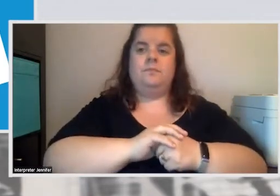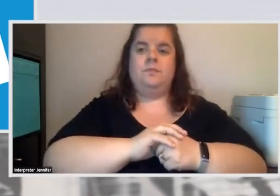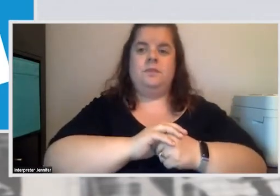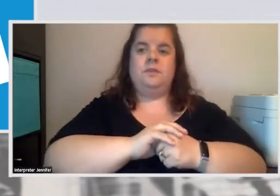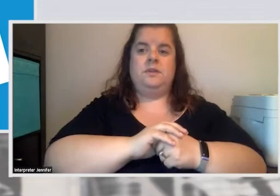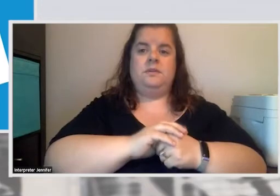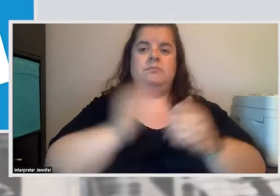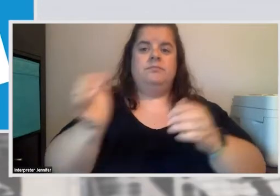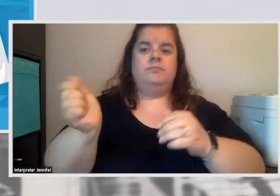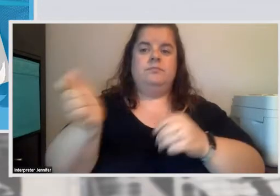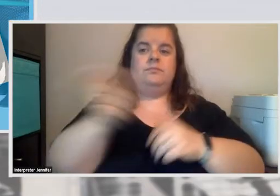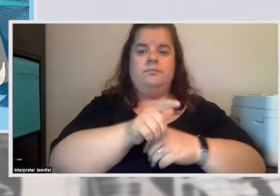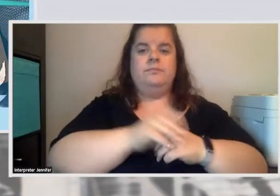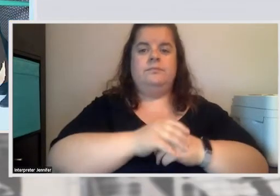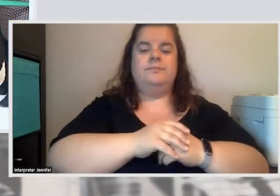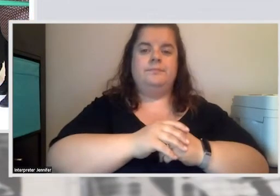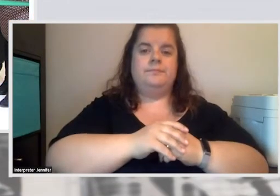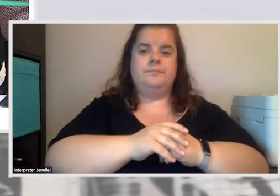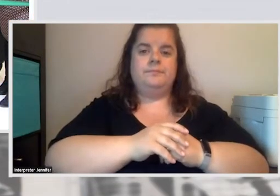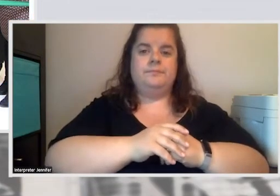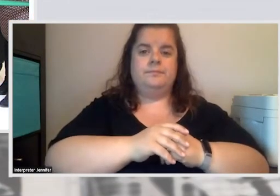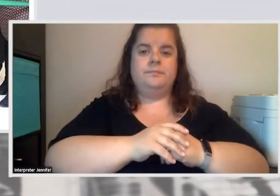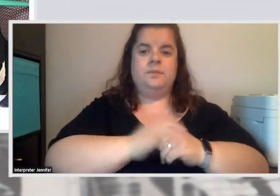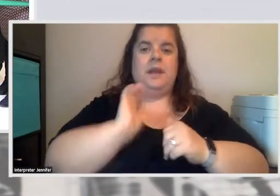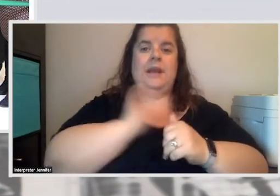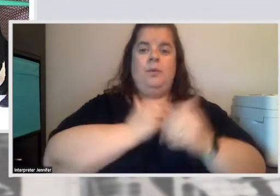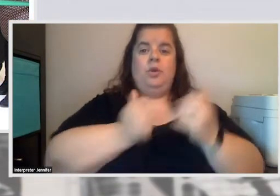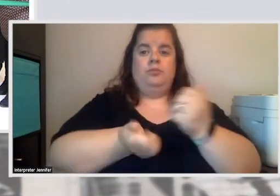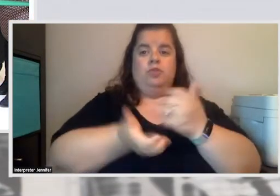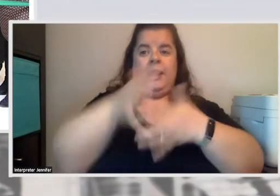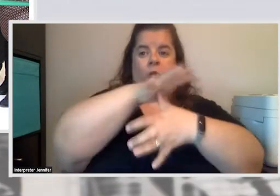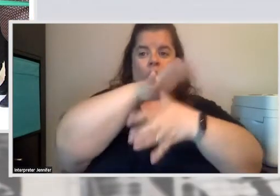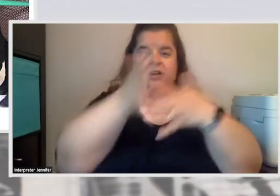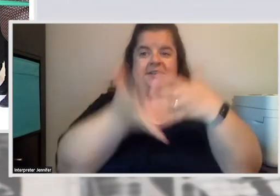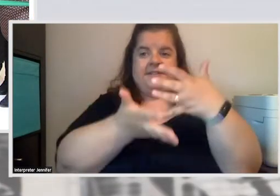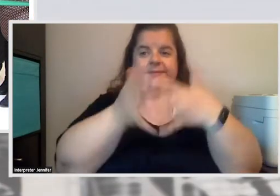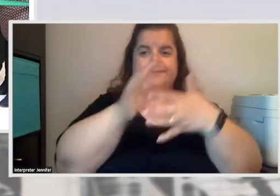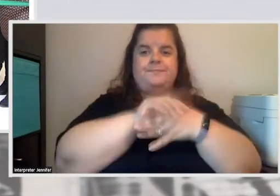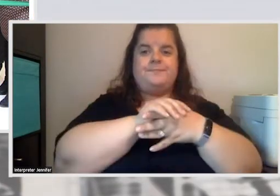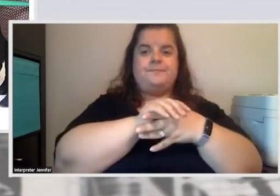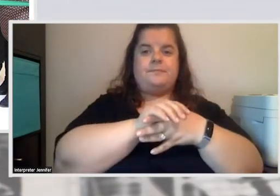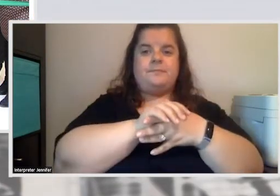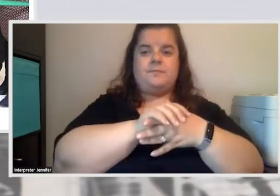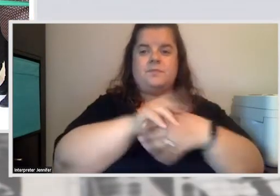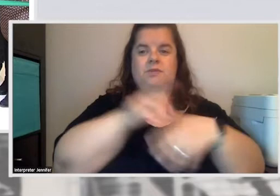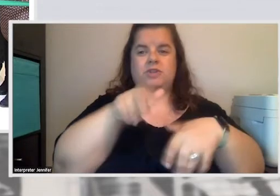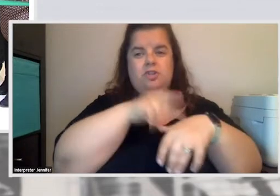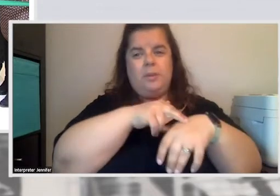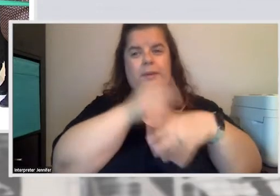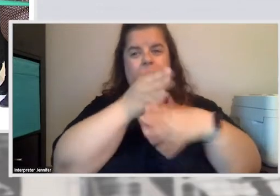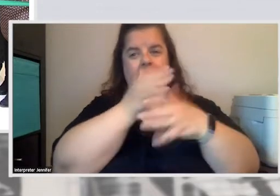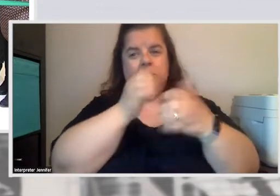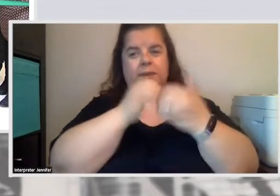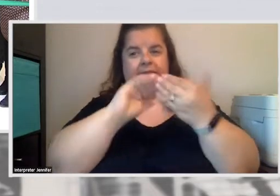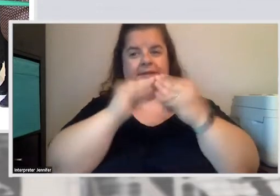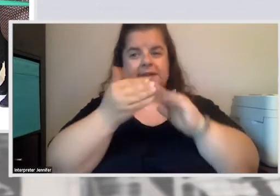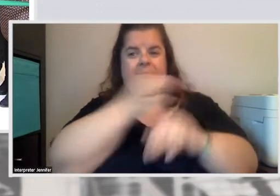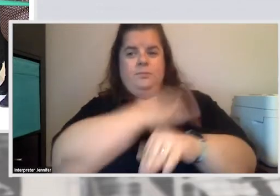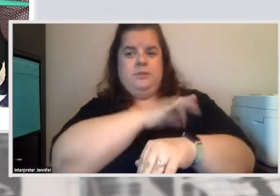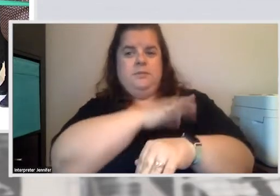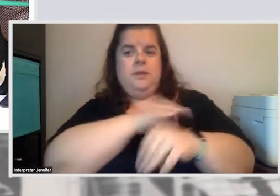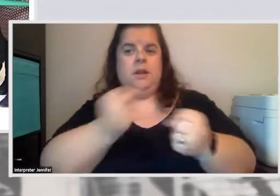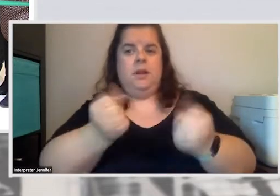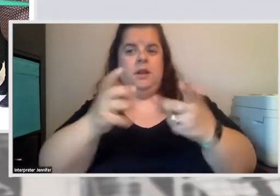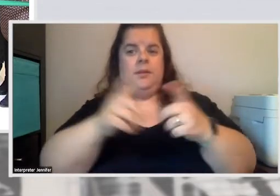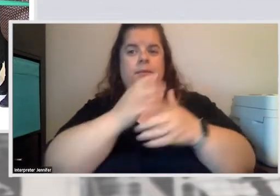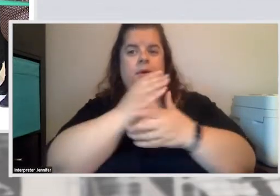slide, David. Thanks. These are our priorities. These are priorities that we believe we share at the city of Pittsburgh. A large part, I think, as